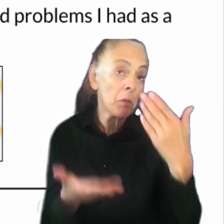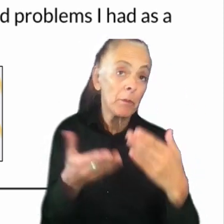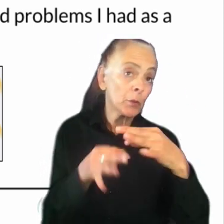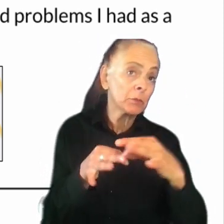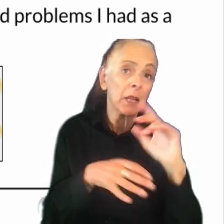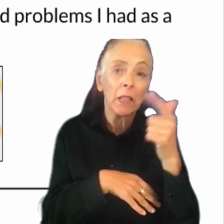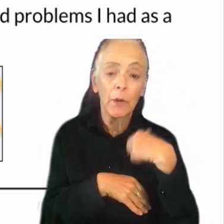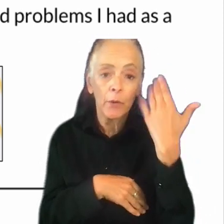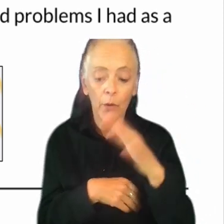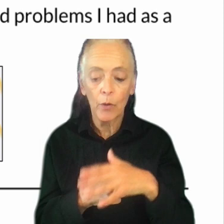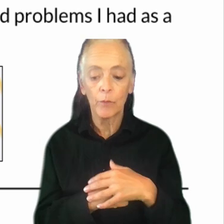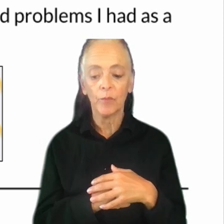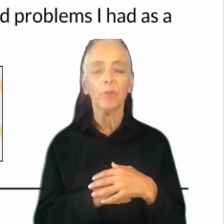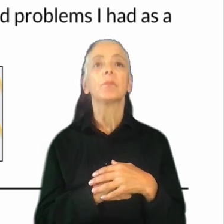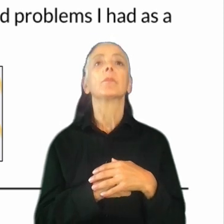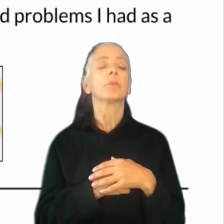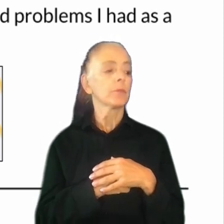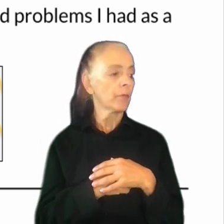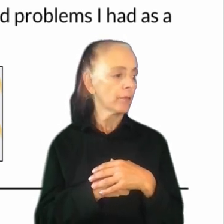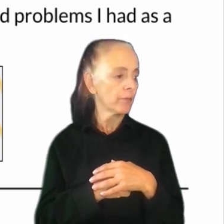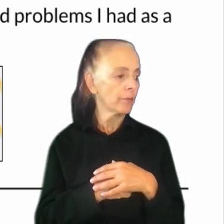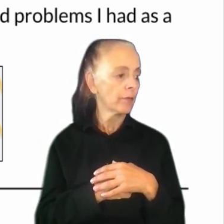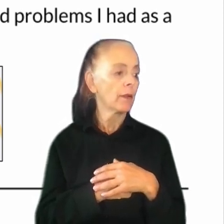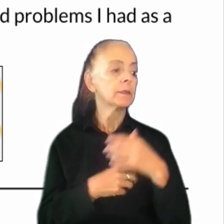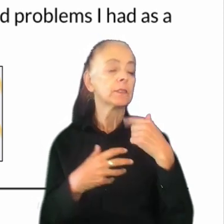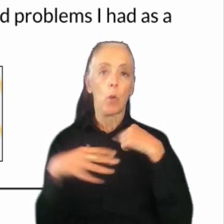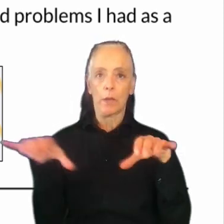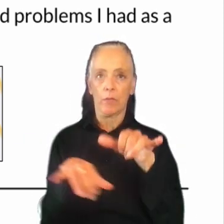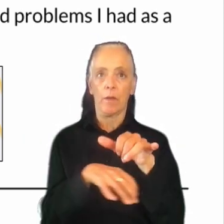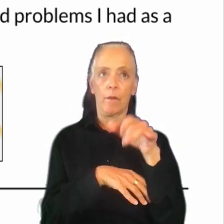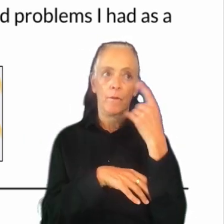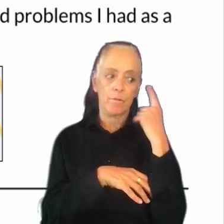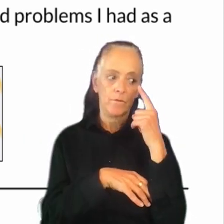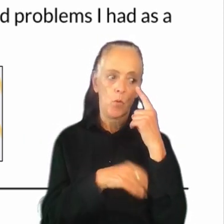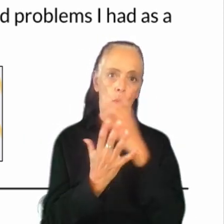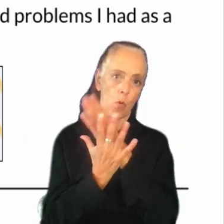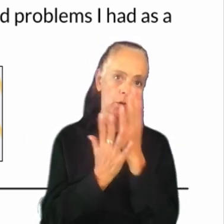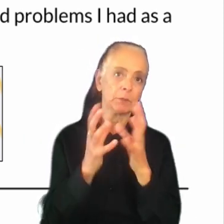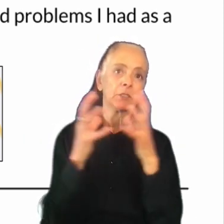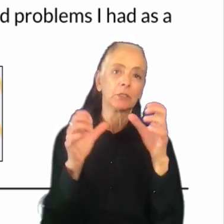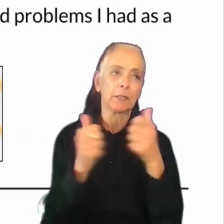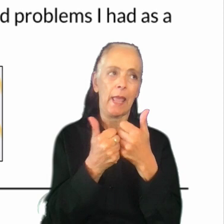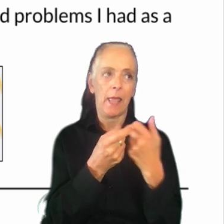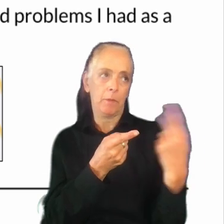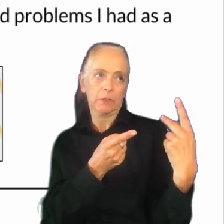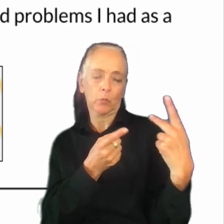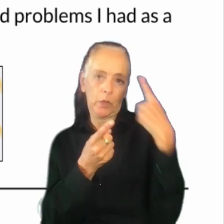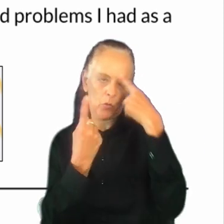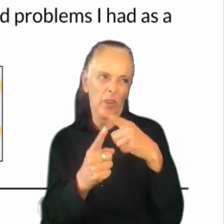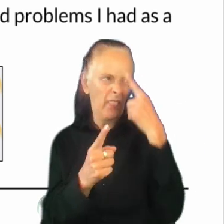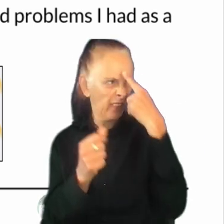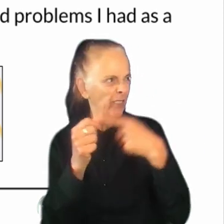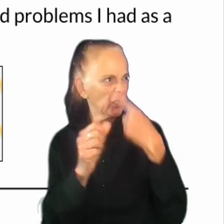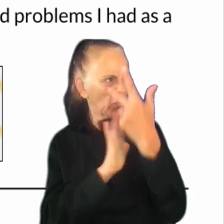that experience would be later on i did this for as much of the game as we'd agreed to play i think it was the first three